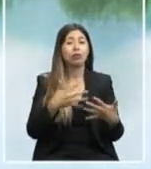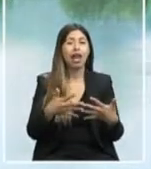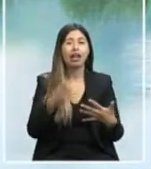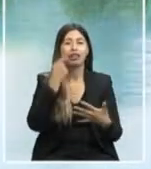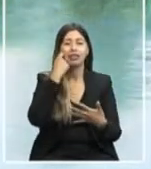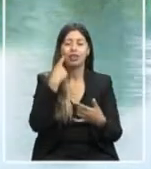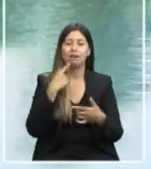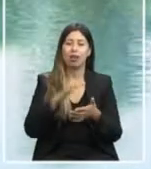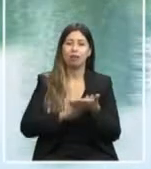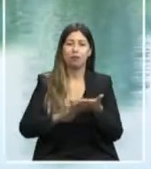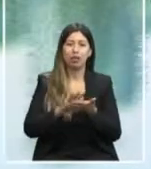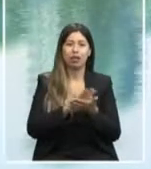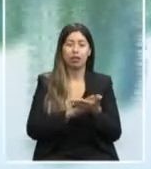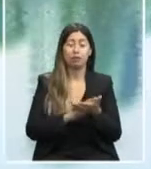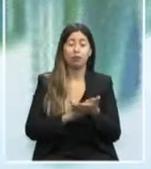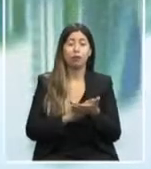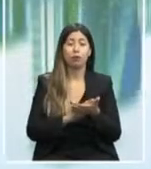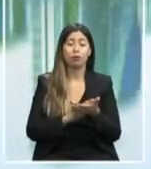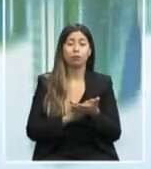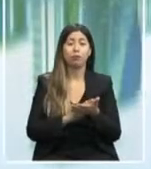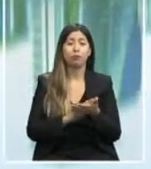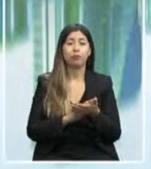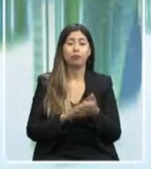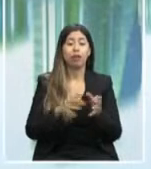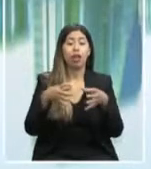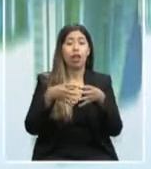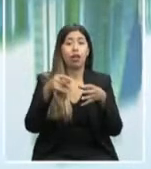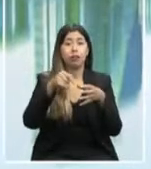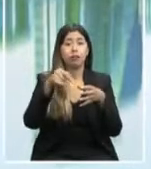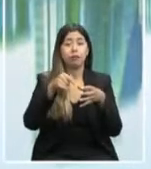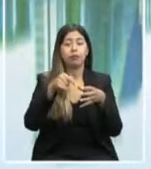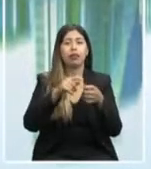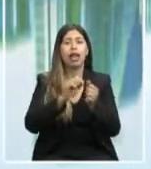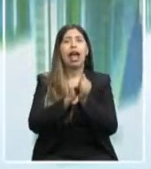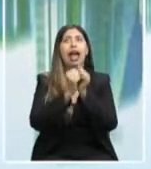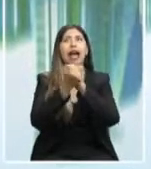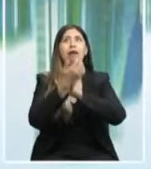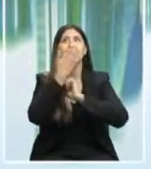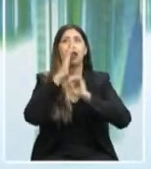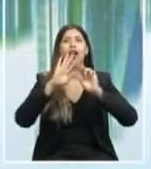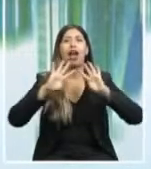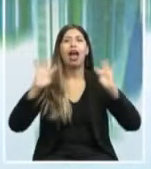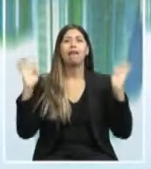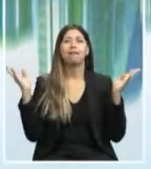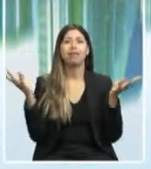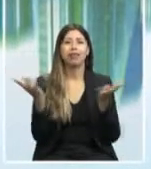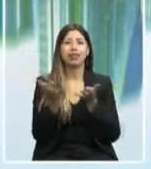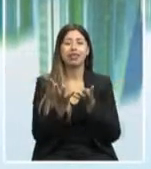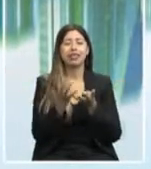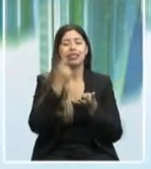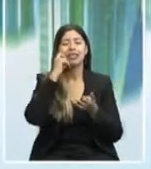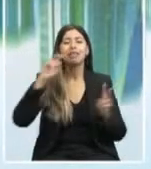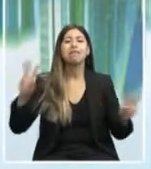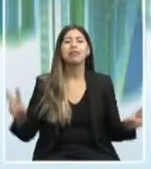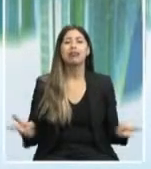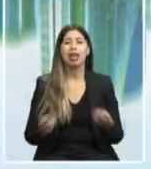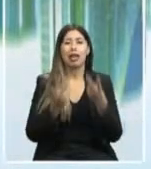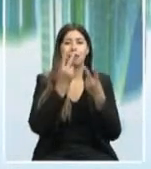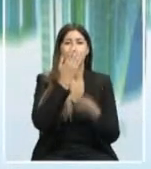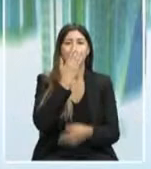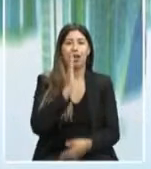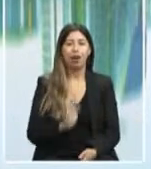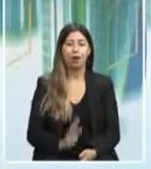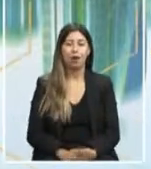better adapted to the environment that he lives in, he will survive better and reproduce better